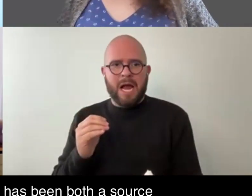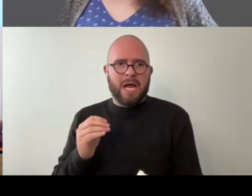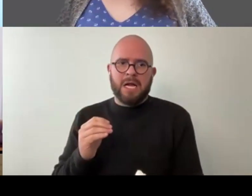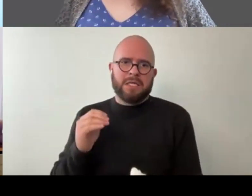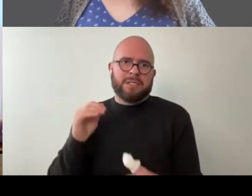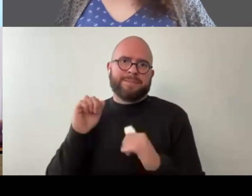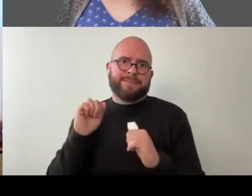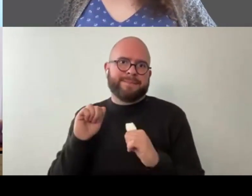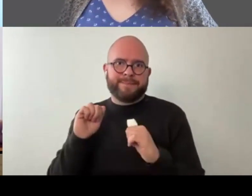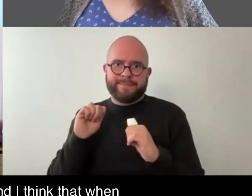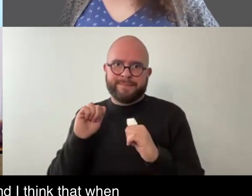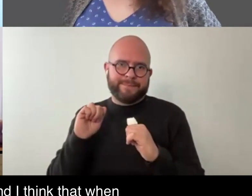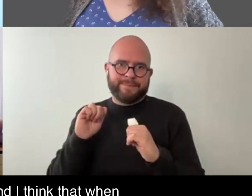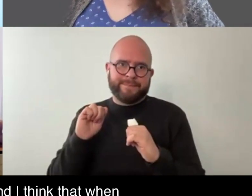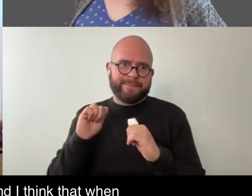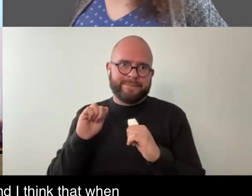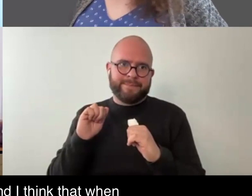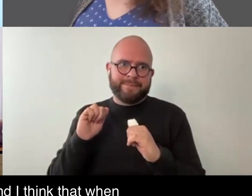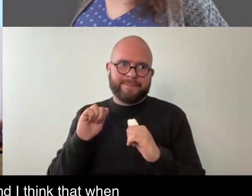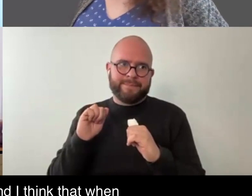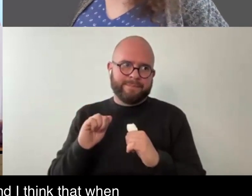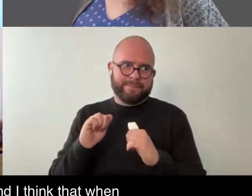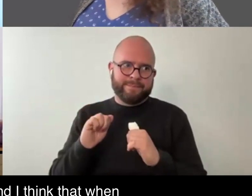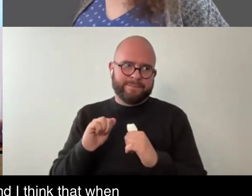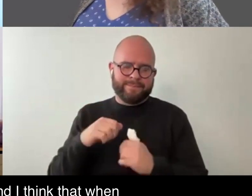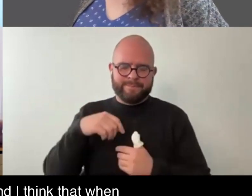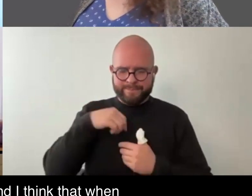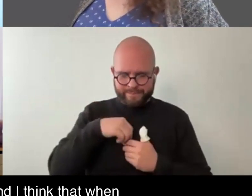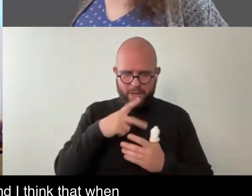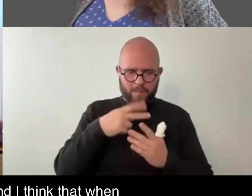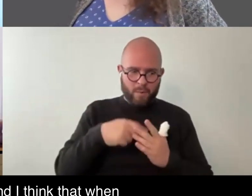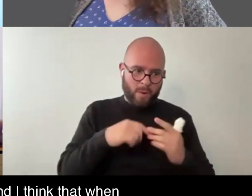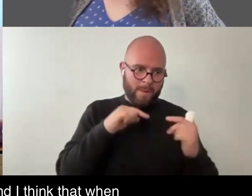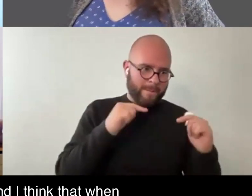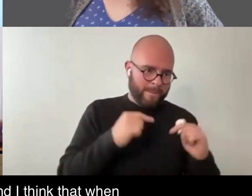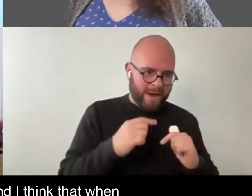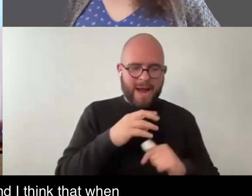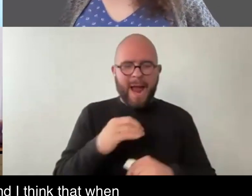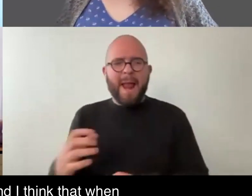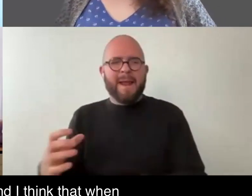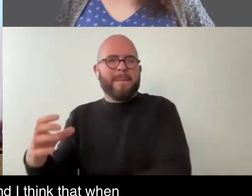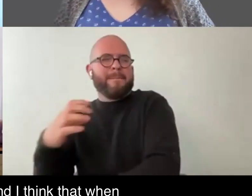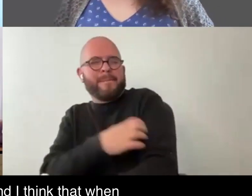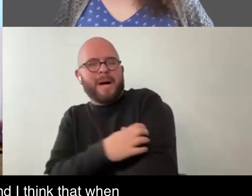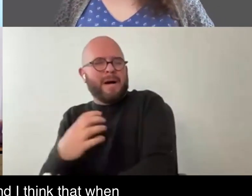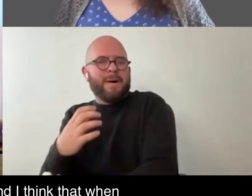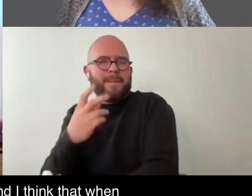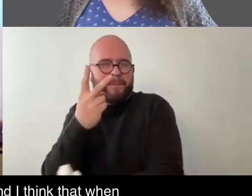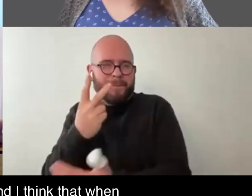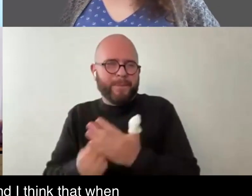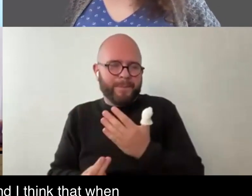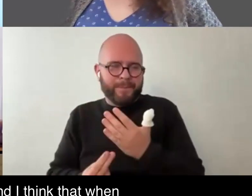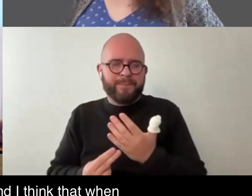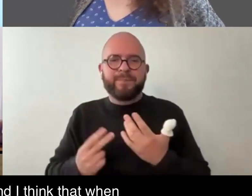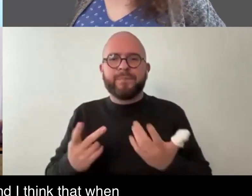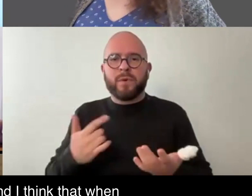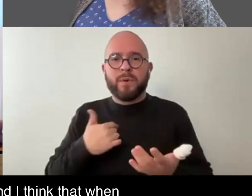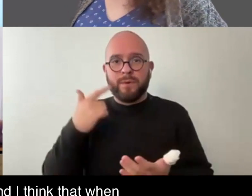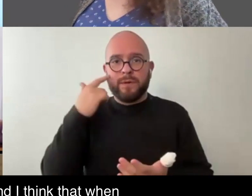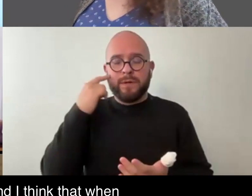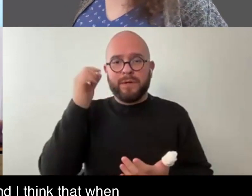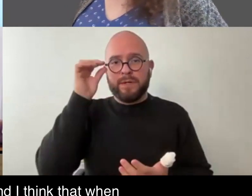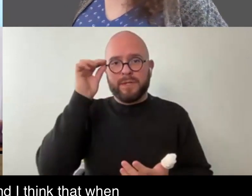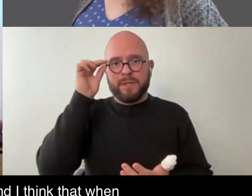extraordinary, like, catalytic power, right? And I think that when I talk about